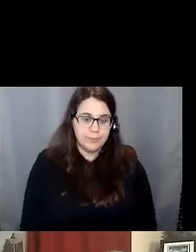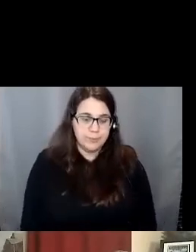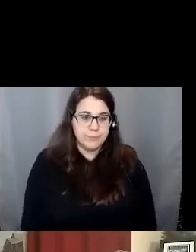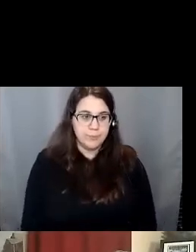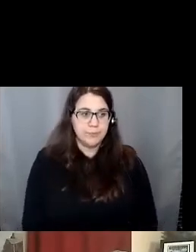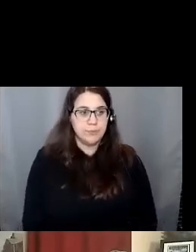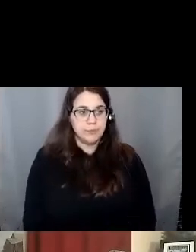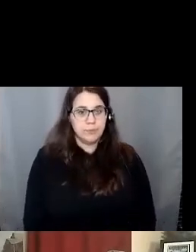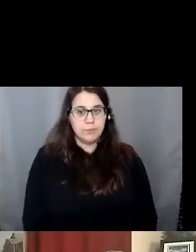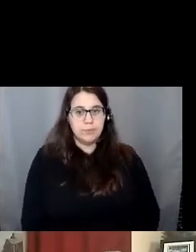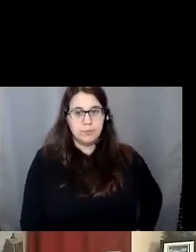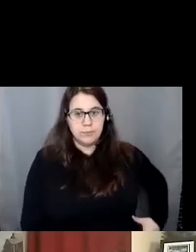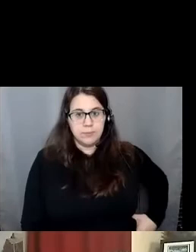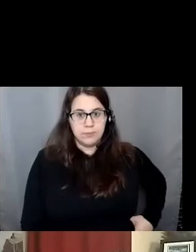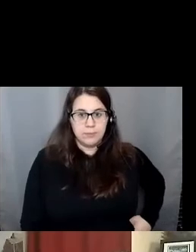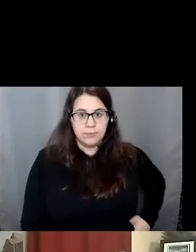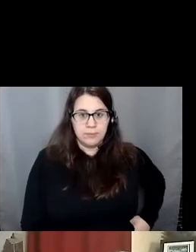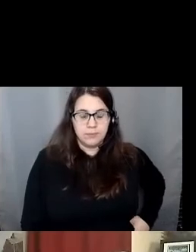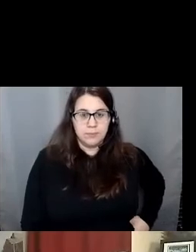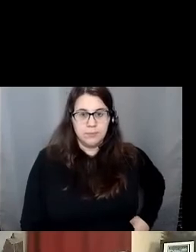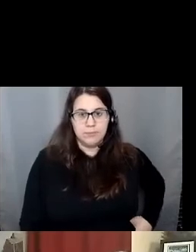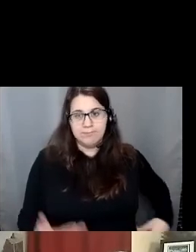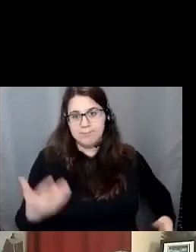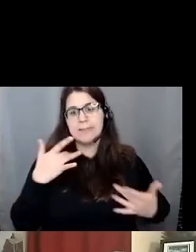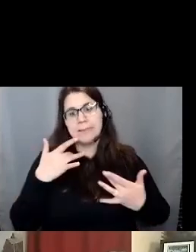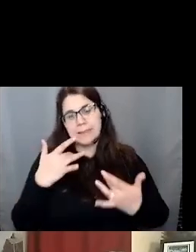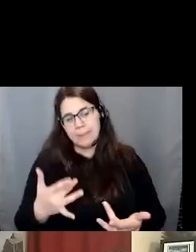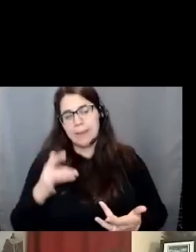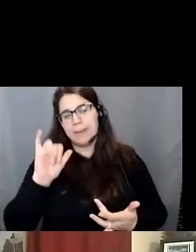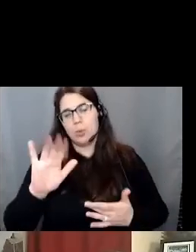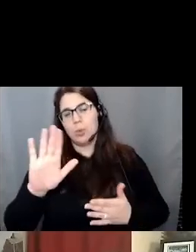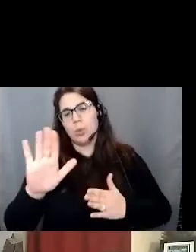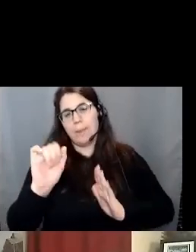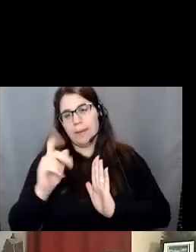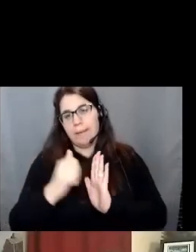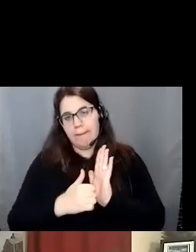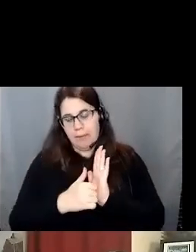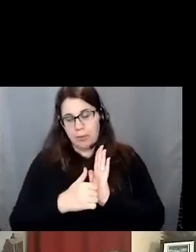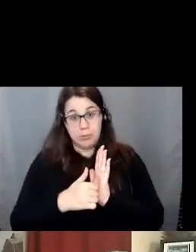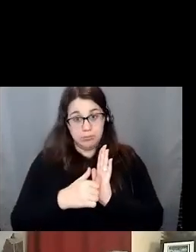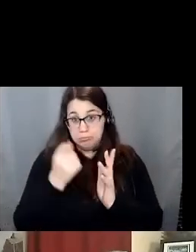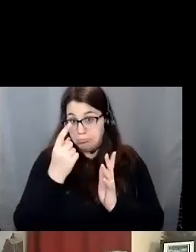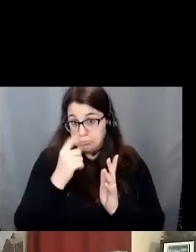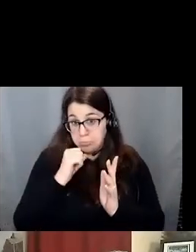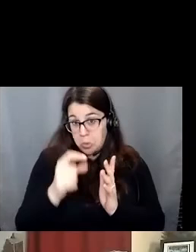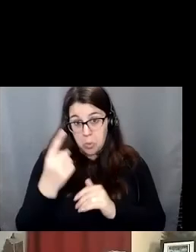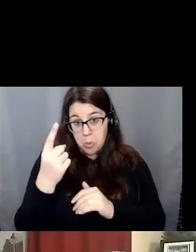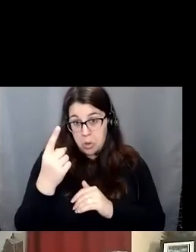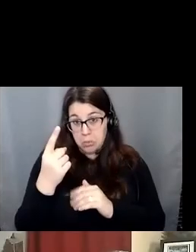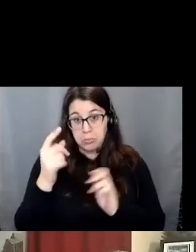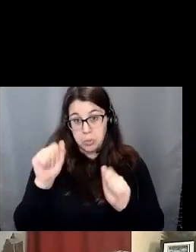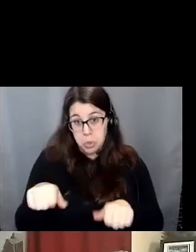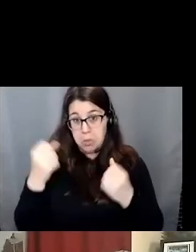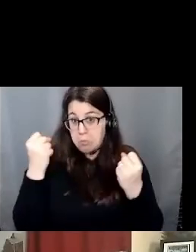Primarily, that's going to be whatever bank accounts you have attached. You can attach more than one bank account. There is no limit on how